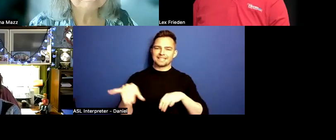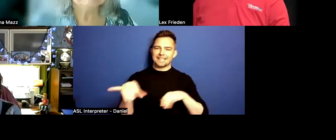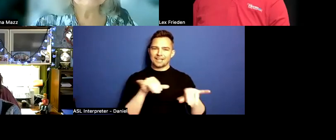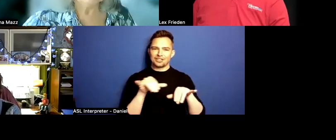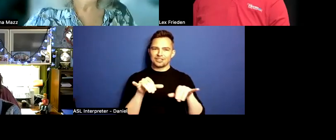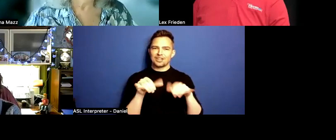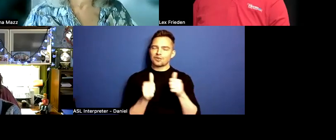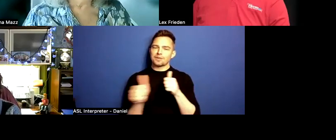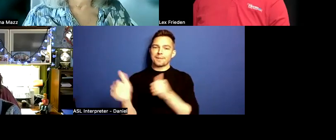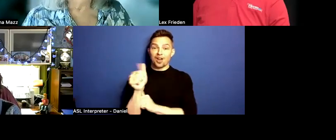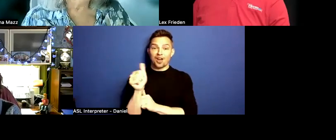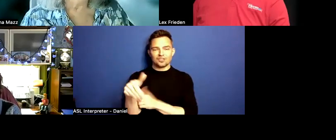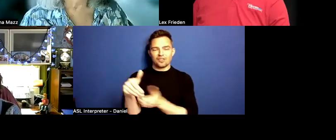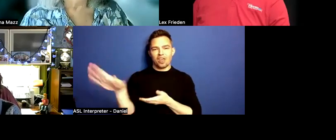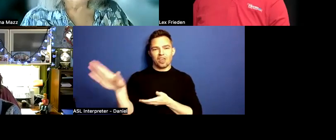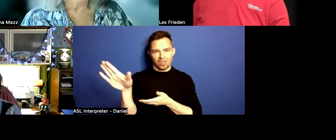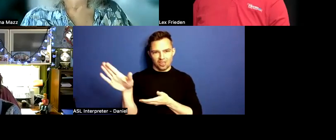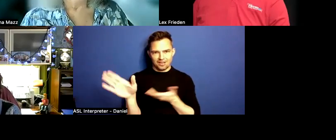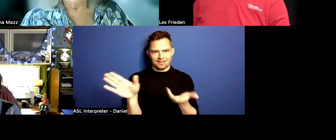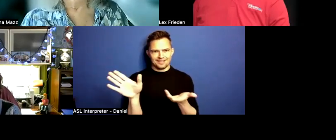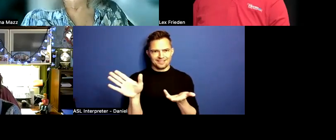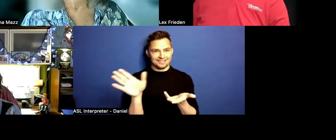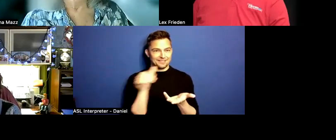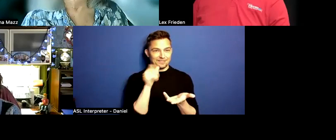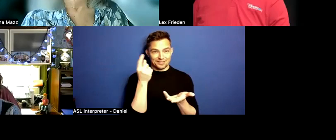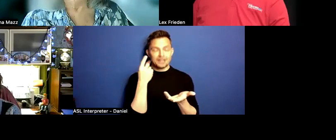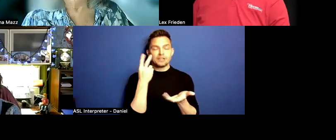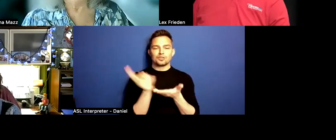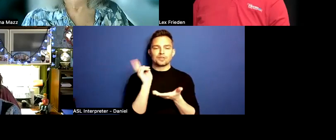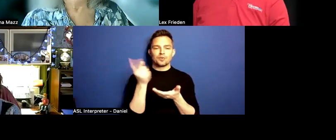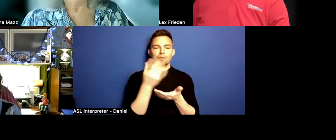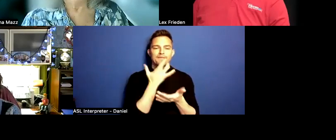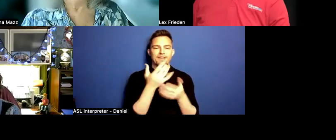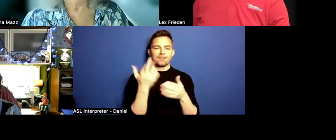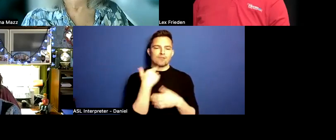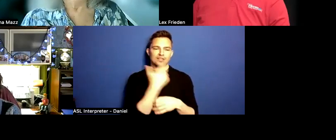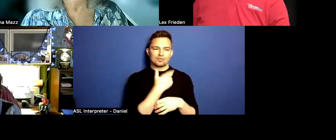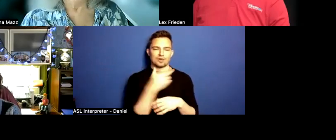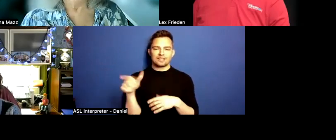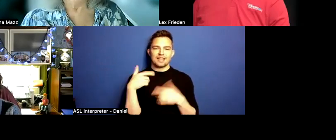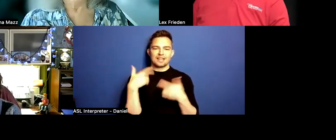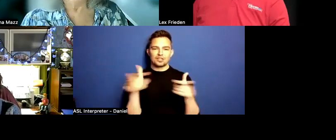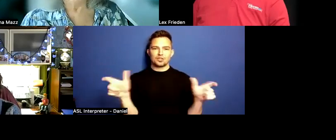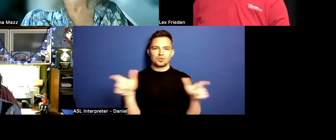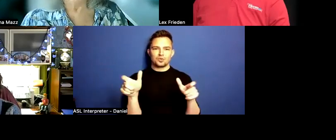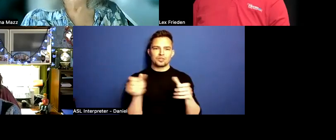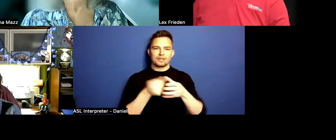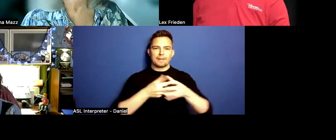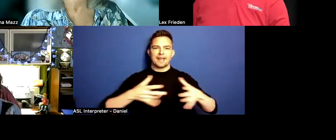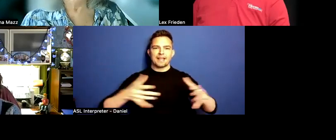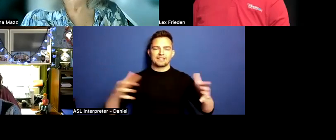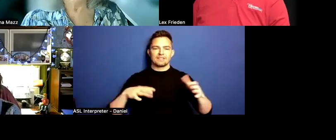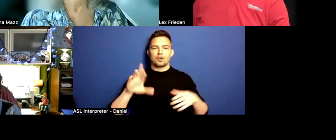mean, 2 weeks ago, one of my favorite restaurants that had a huge, wide, expansive